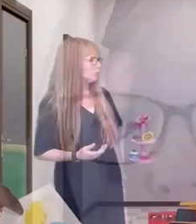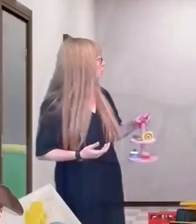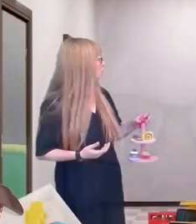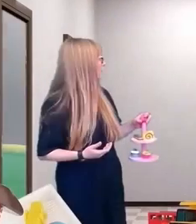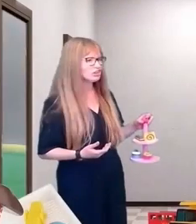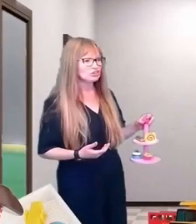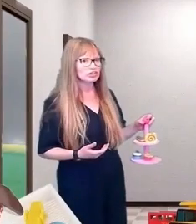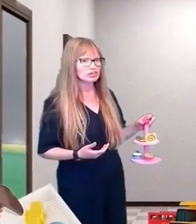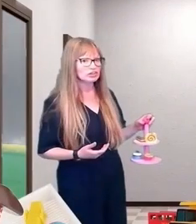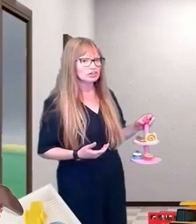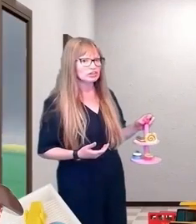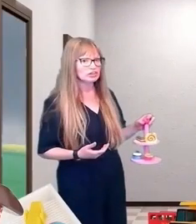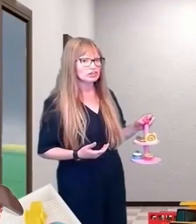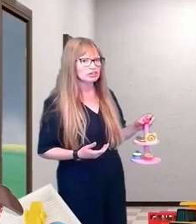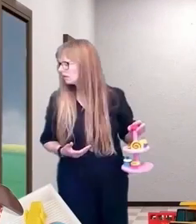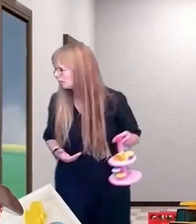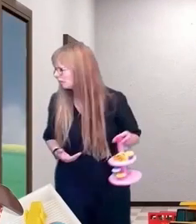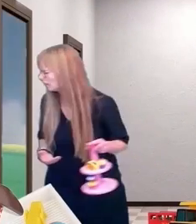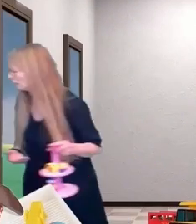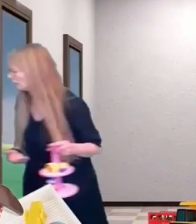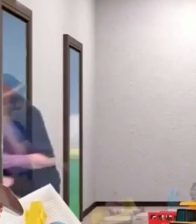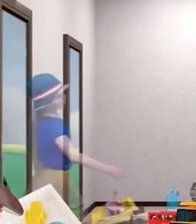I'm in the corridor! Where are the children?